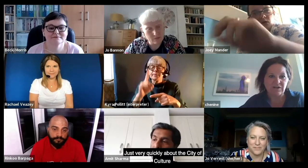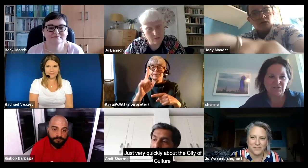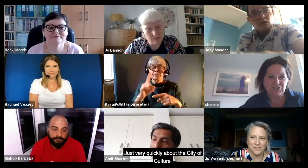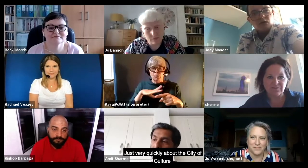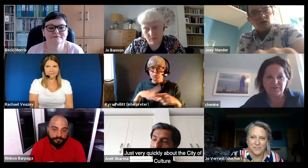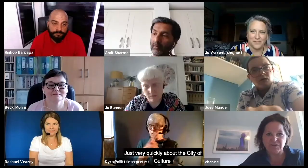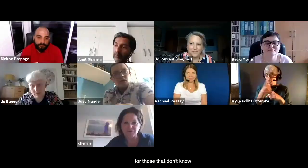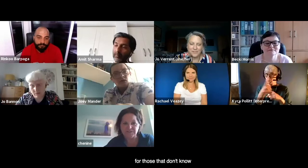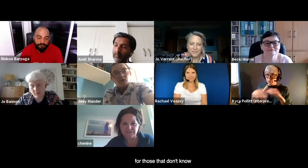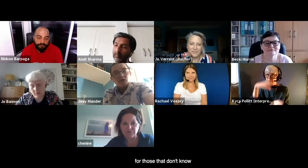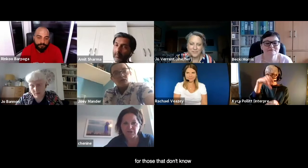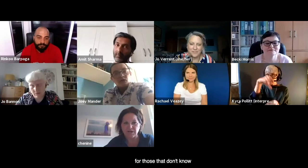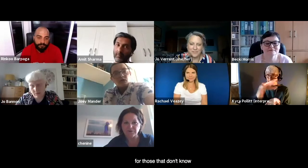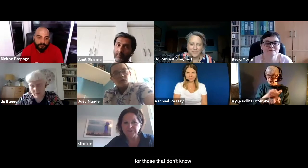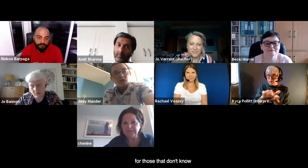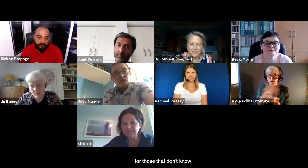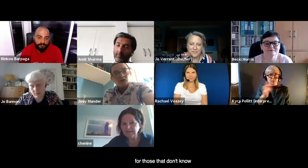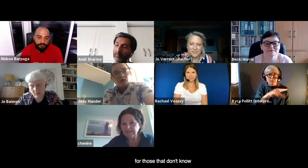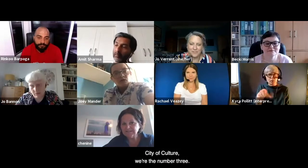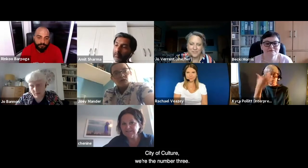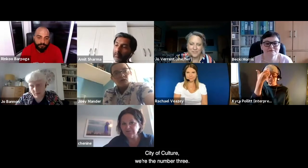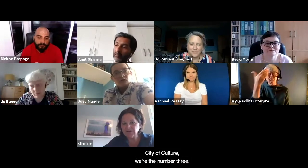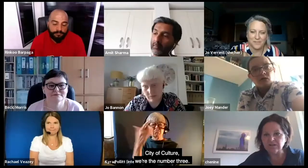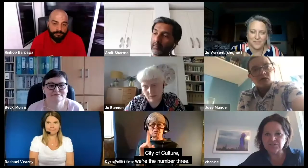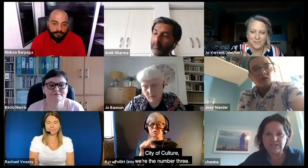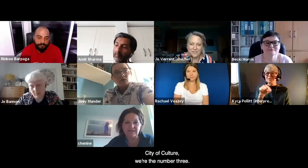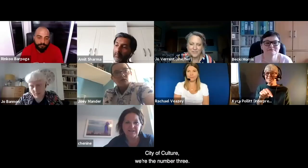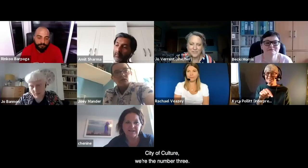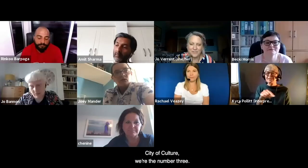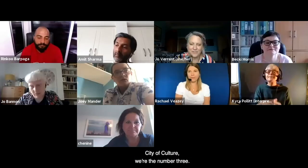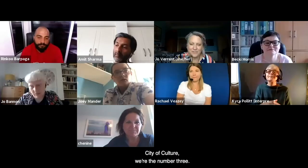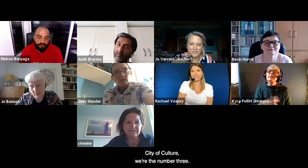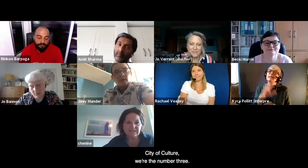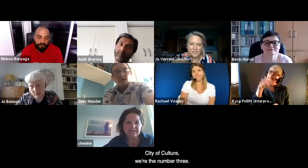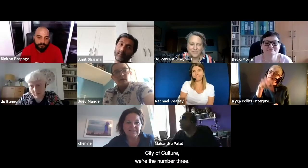of Culture, for those that don't know. City of Culture,